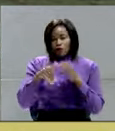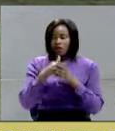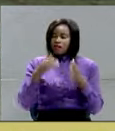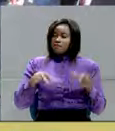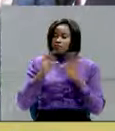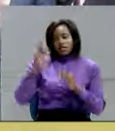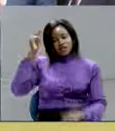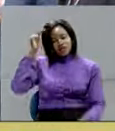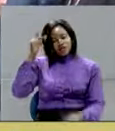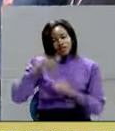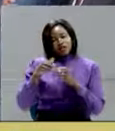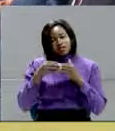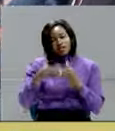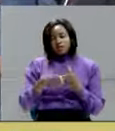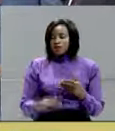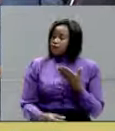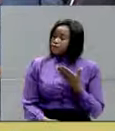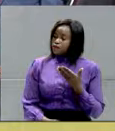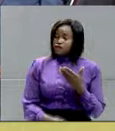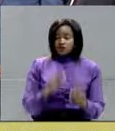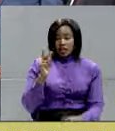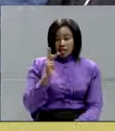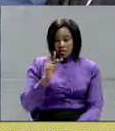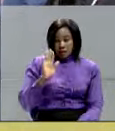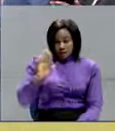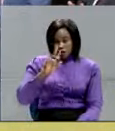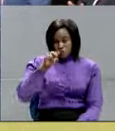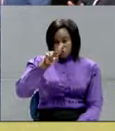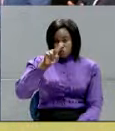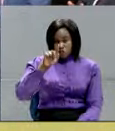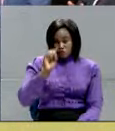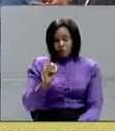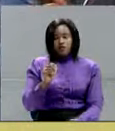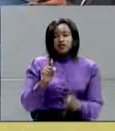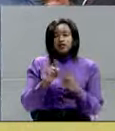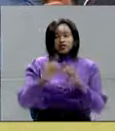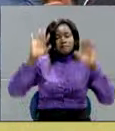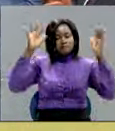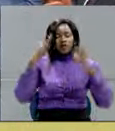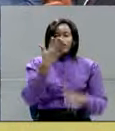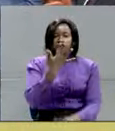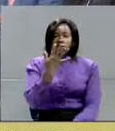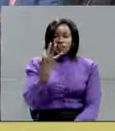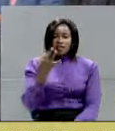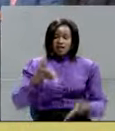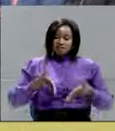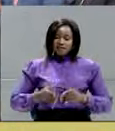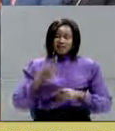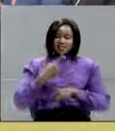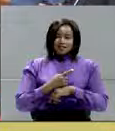forward. During the same occasion, Kenyan Ms. Ruto marked his 53rd birthday.